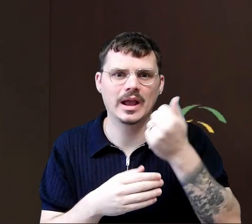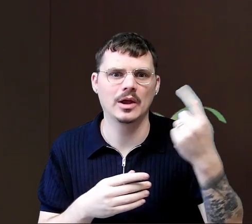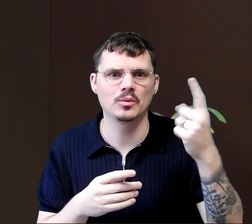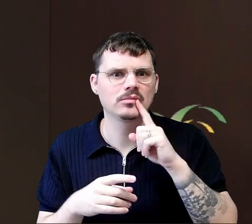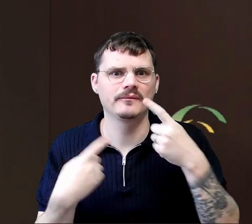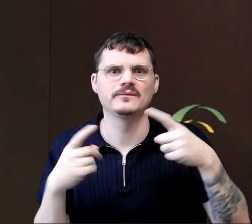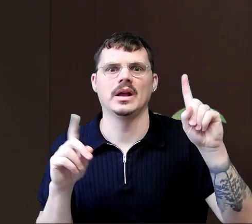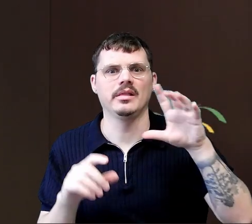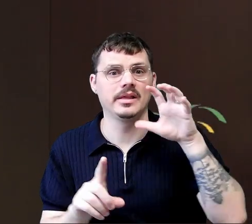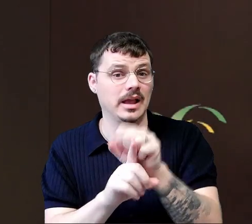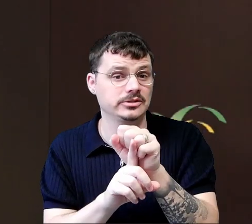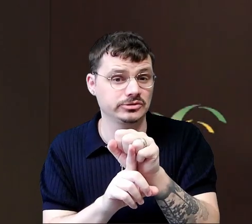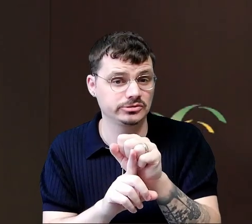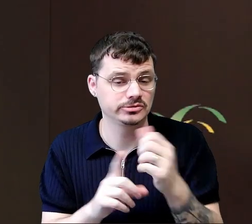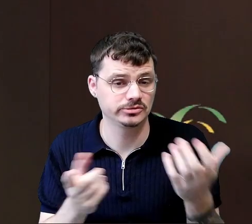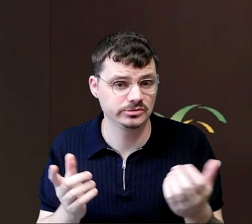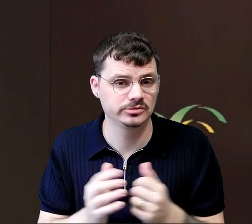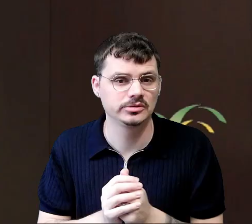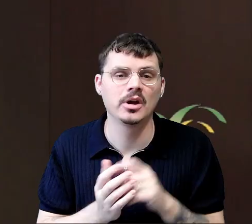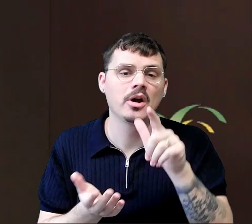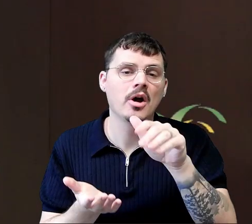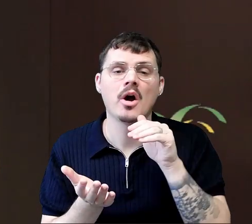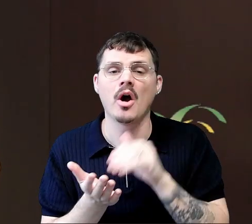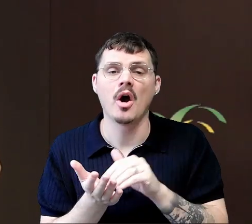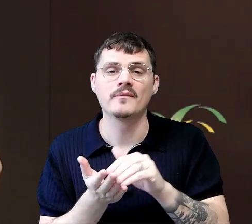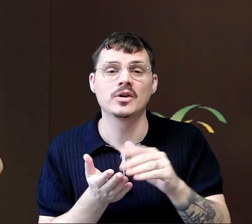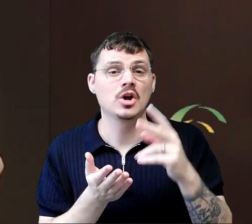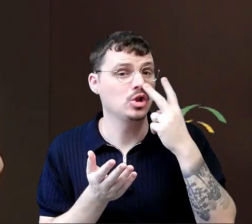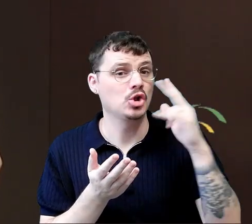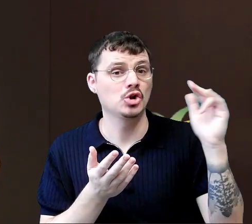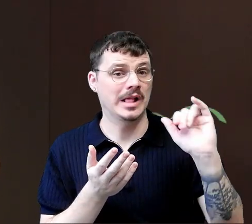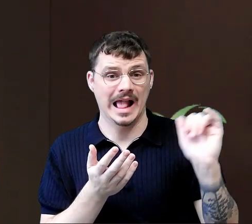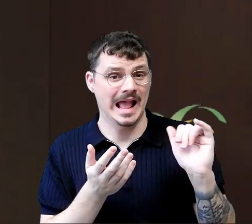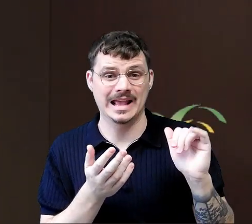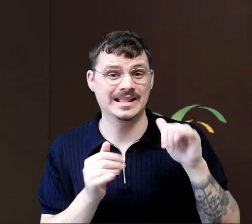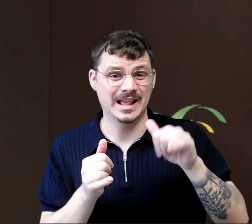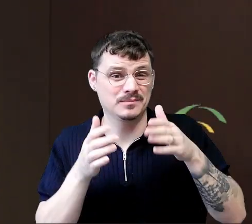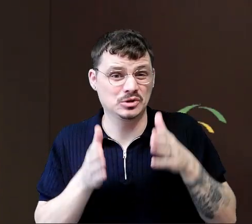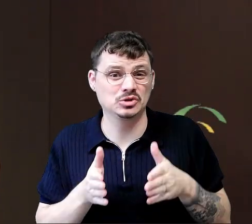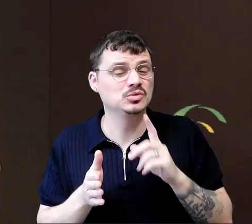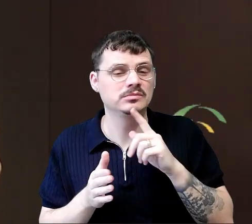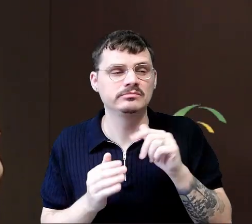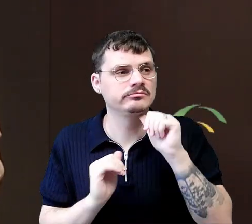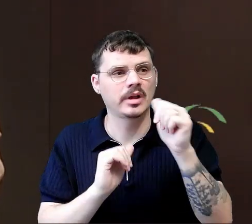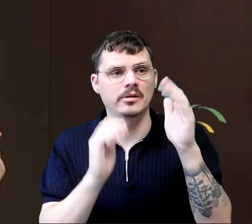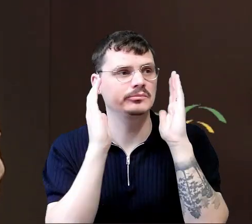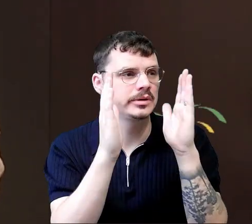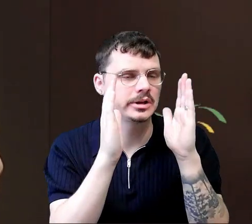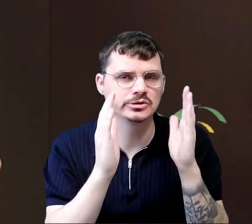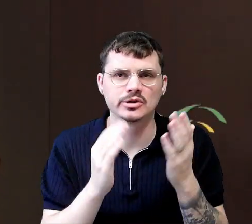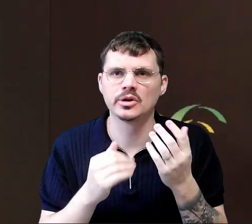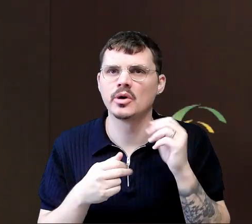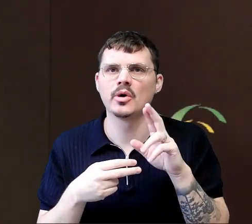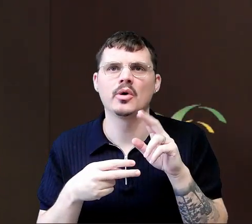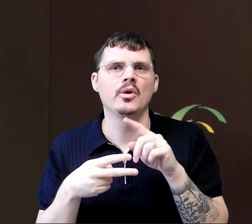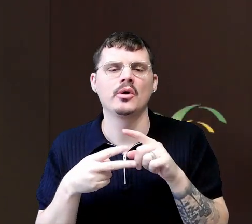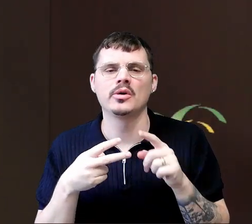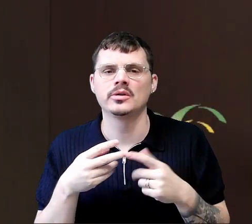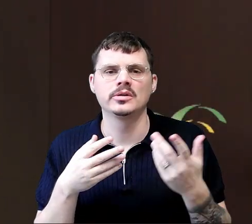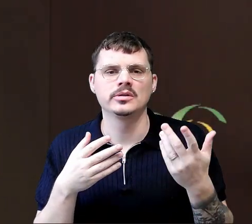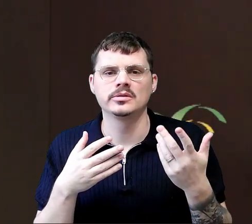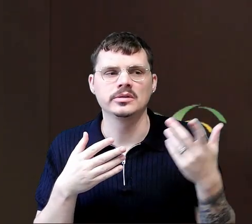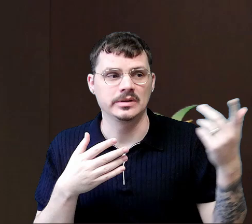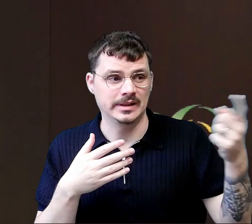on. They often look like they're being inattentive. They often get